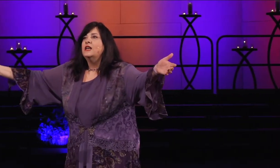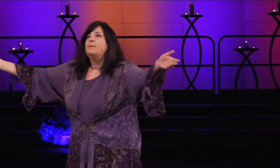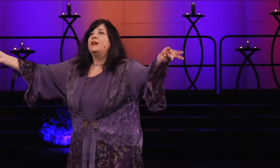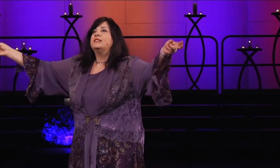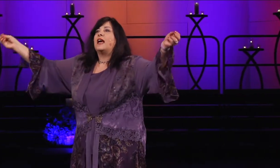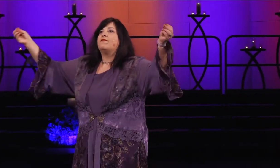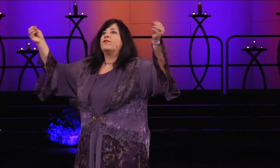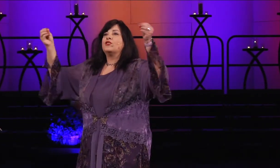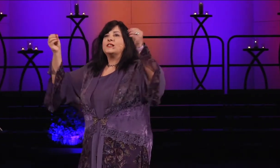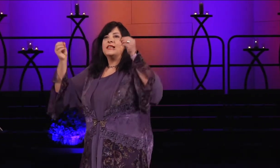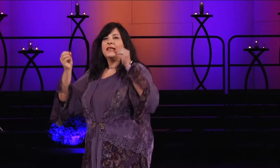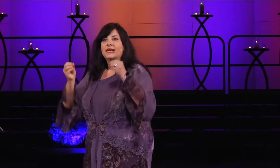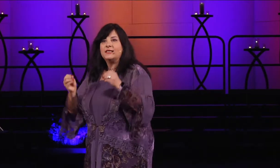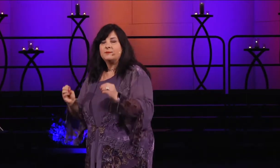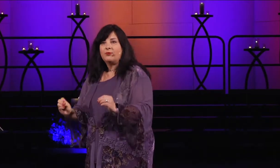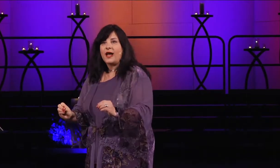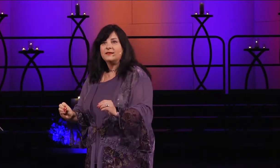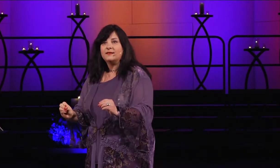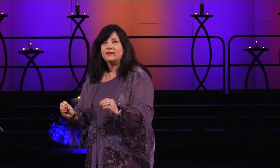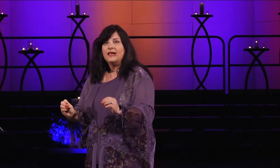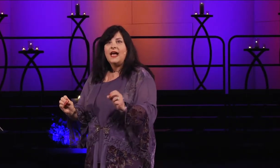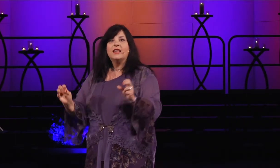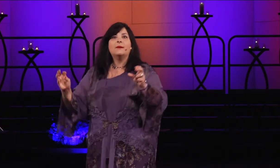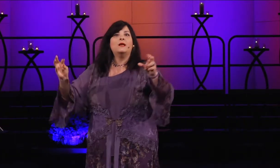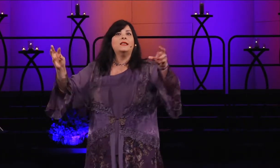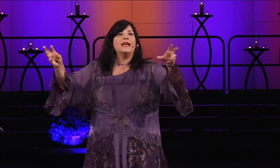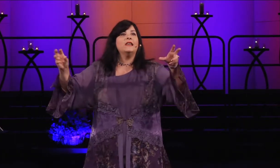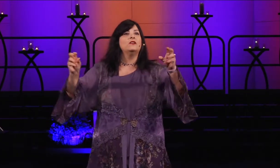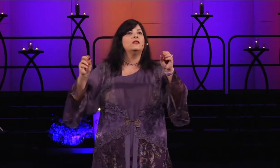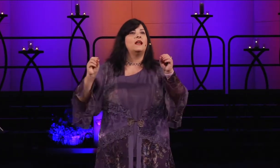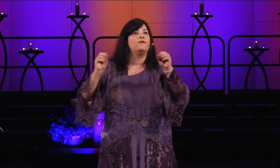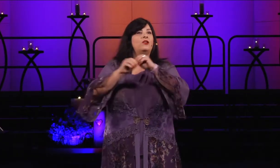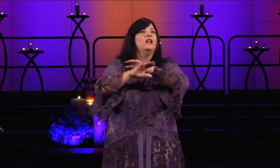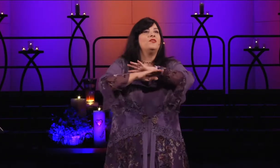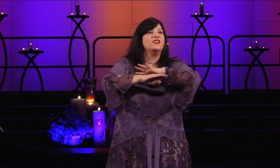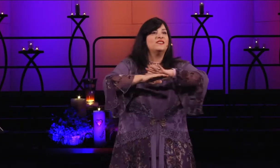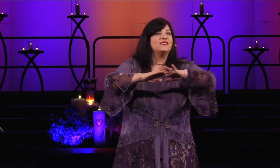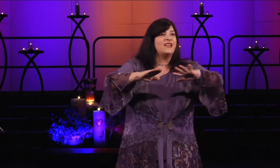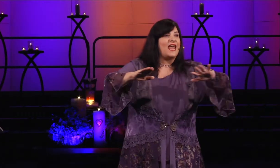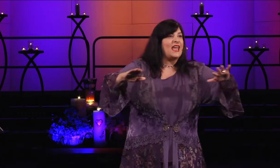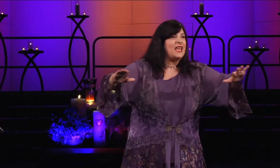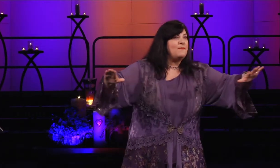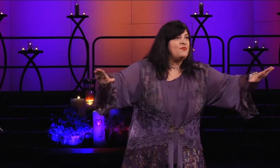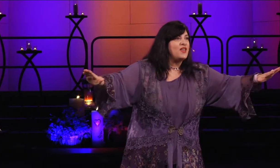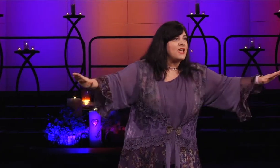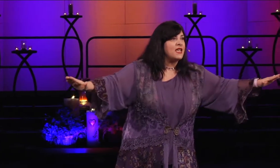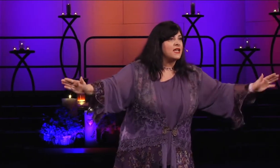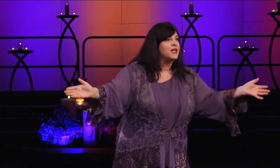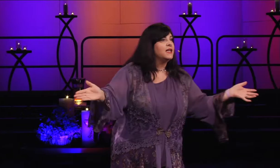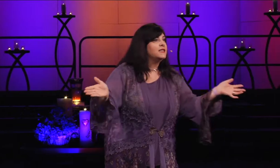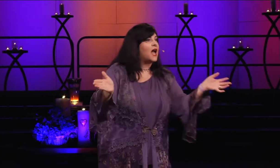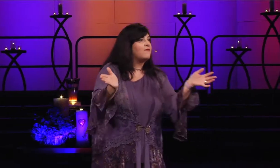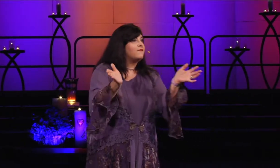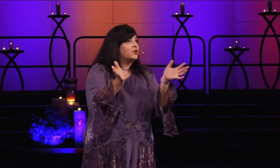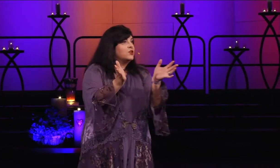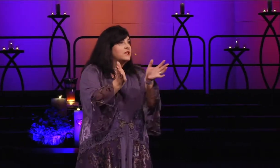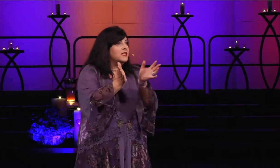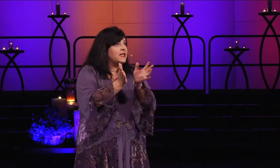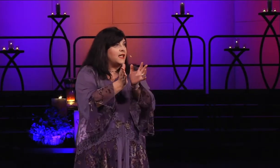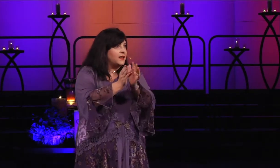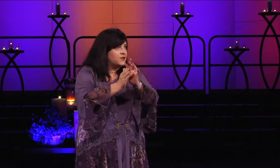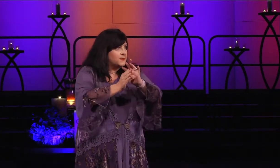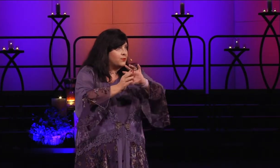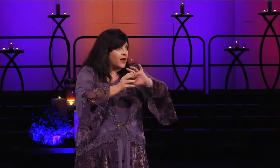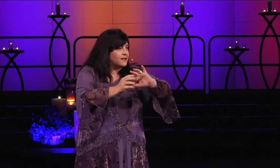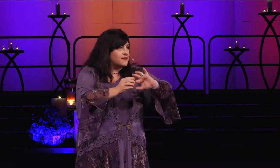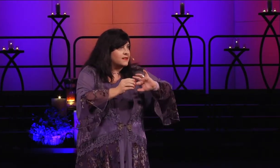energy but diversely expressed. At the molecular level, the same thing